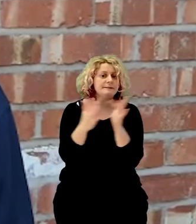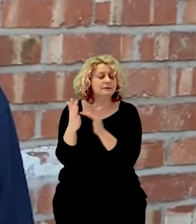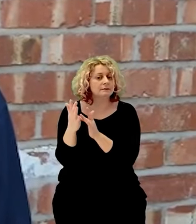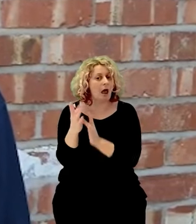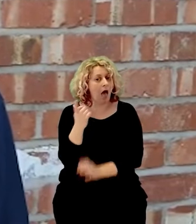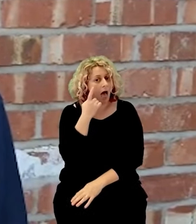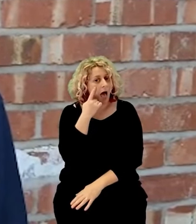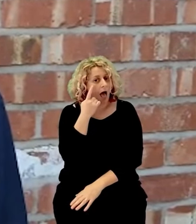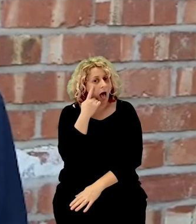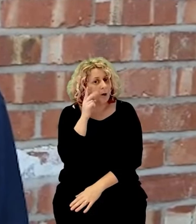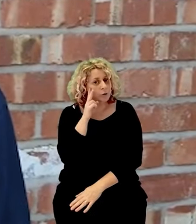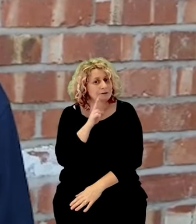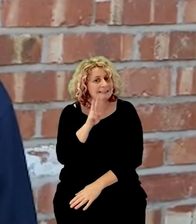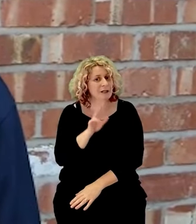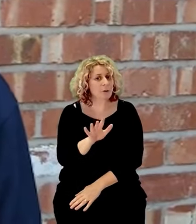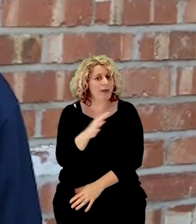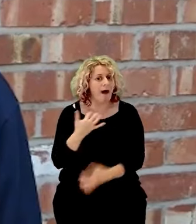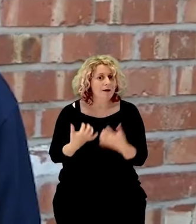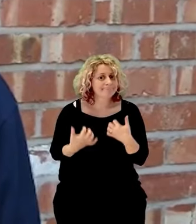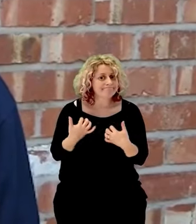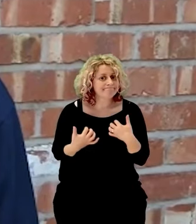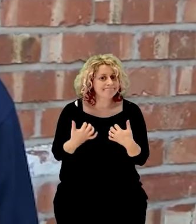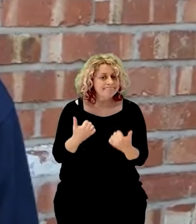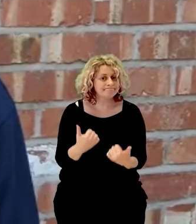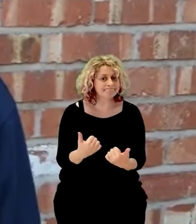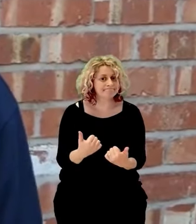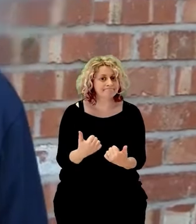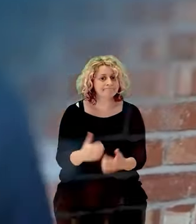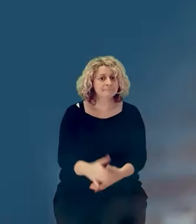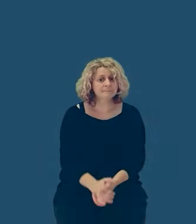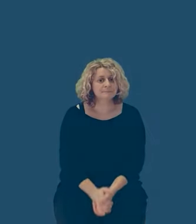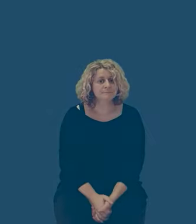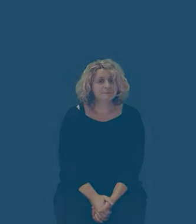Ministries' teaching and training courses. Look forward to seeing you there.